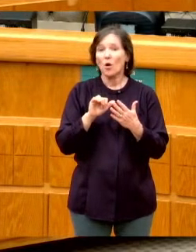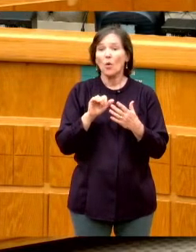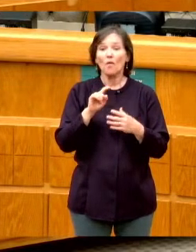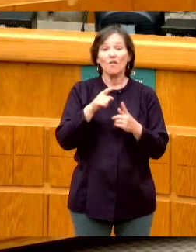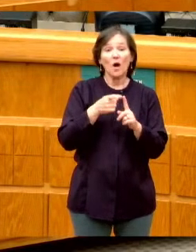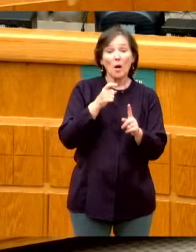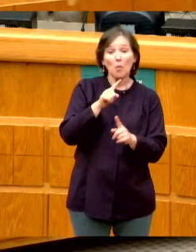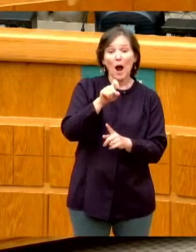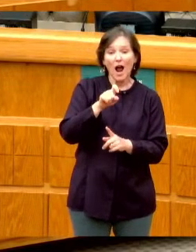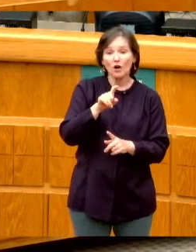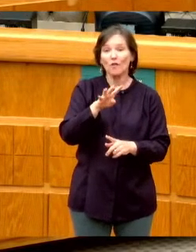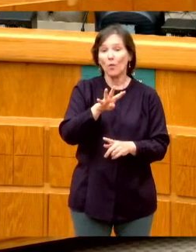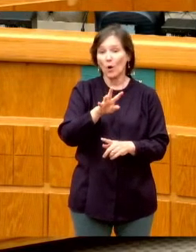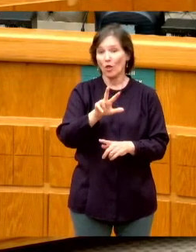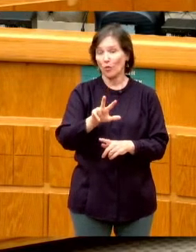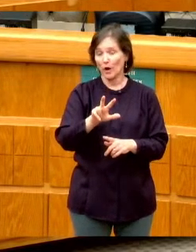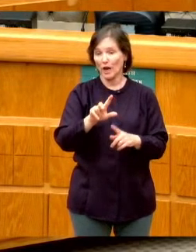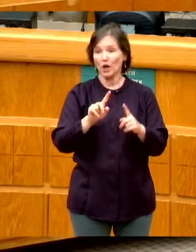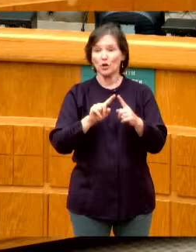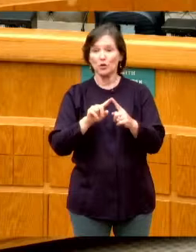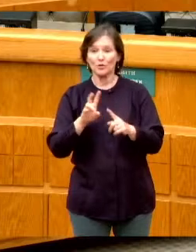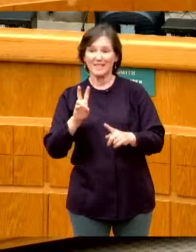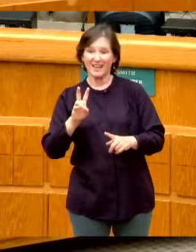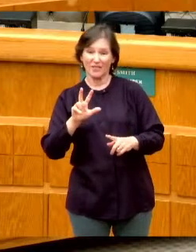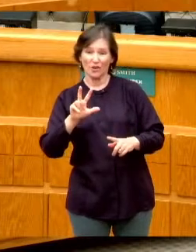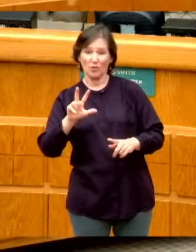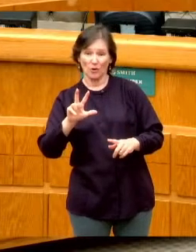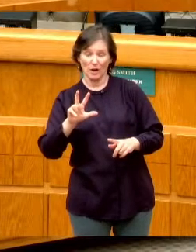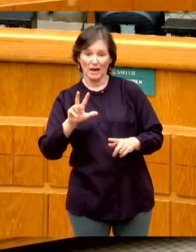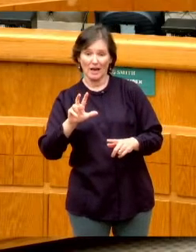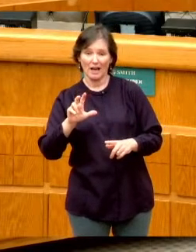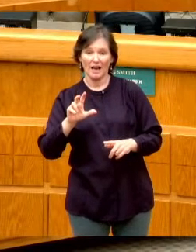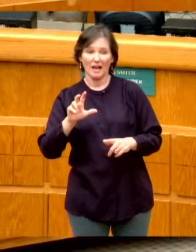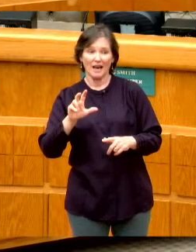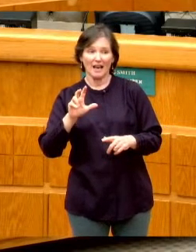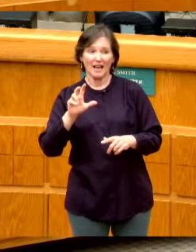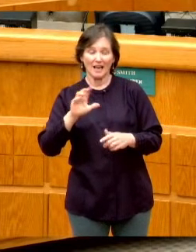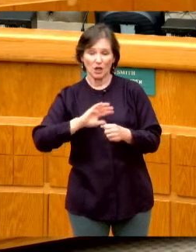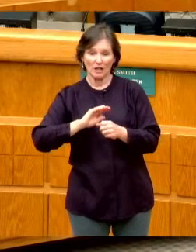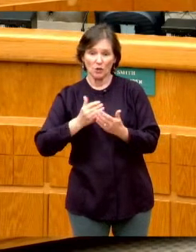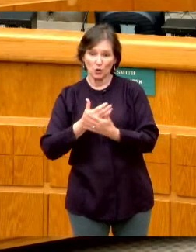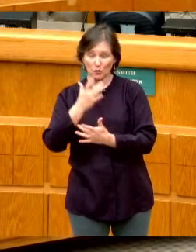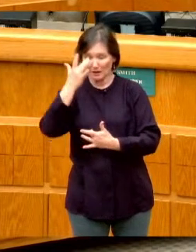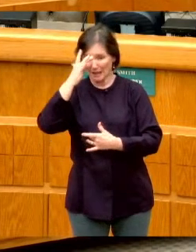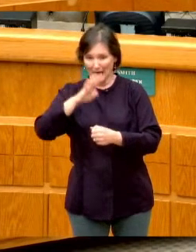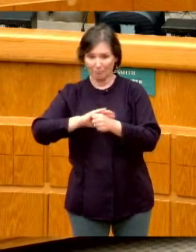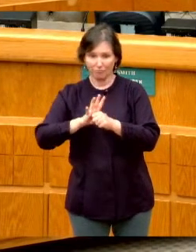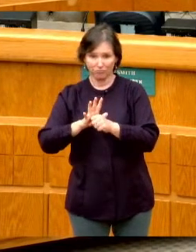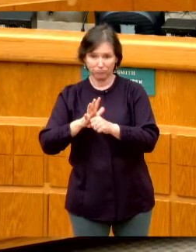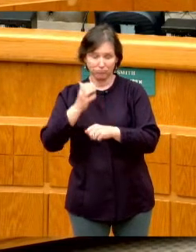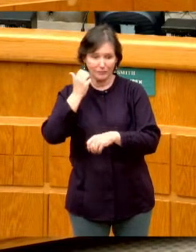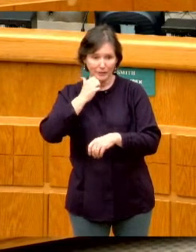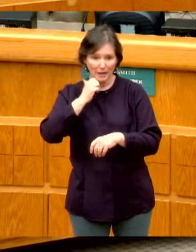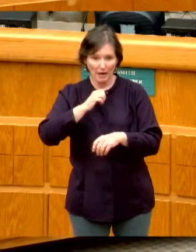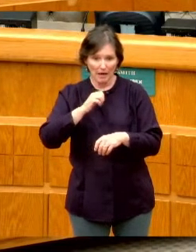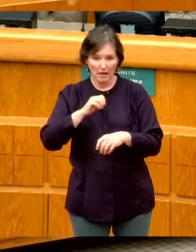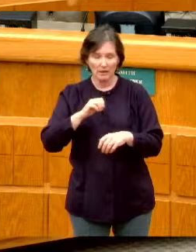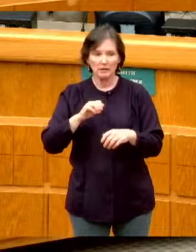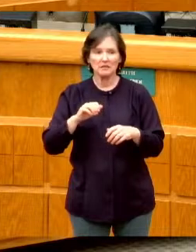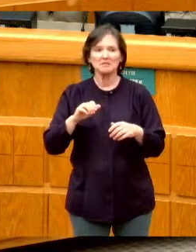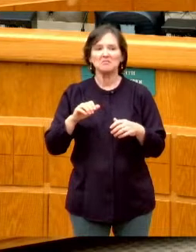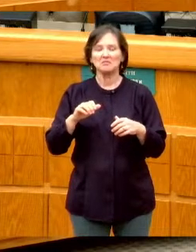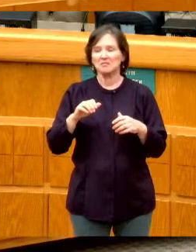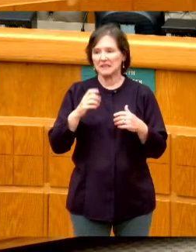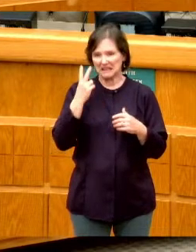day equates to 524 individuals with COVID-19 last week. This week, from